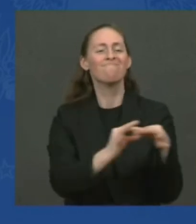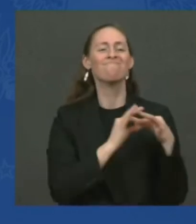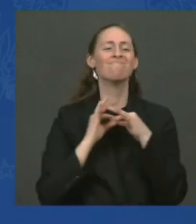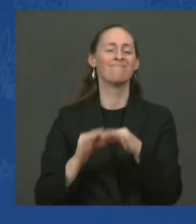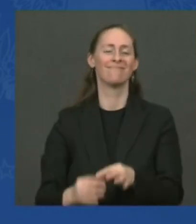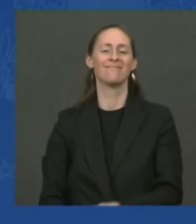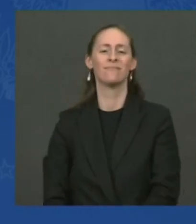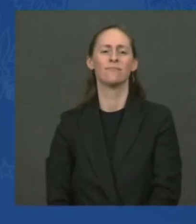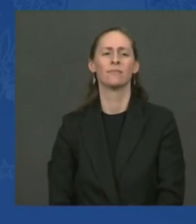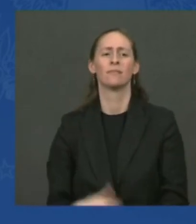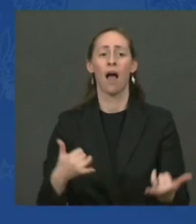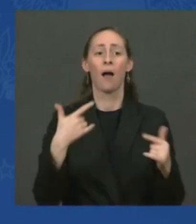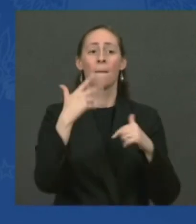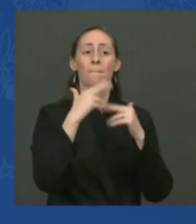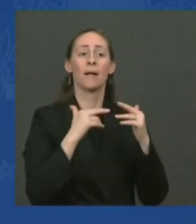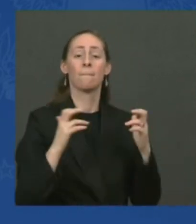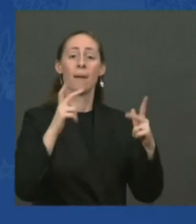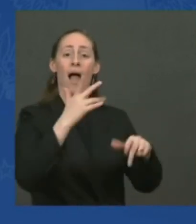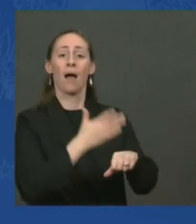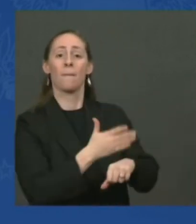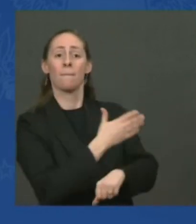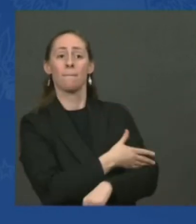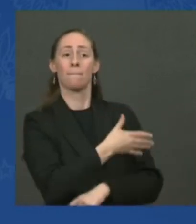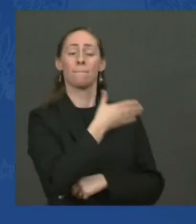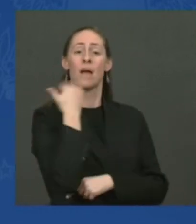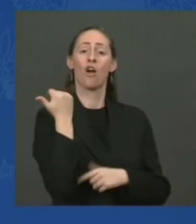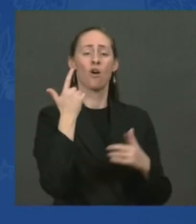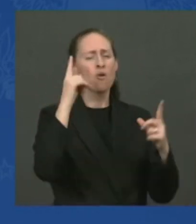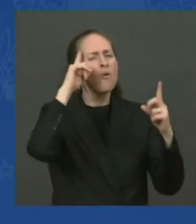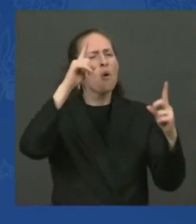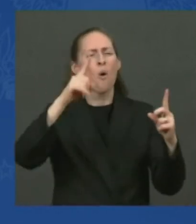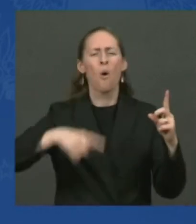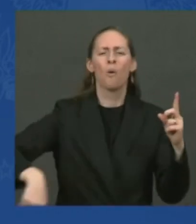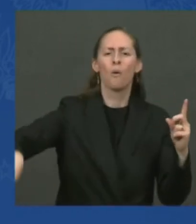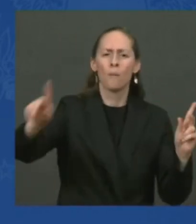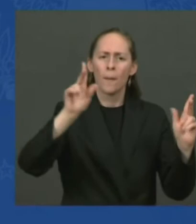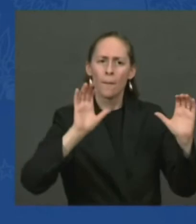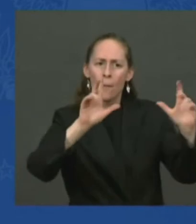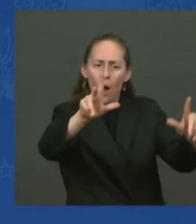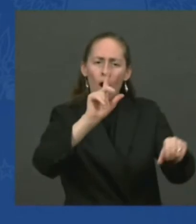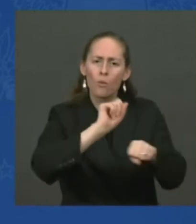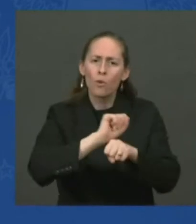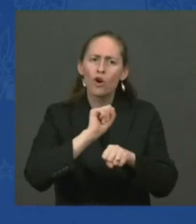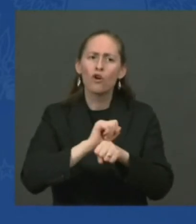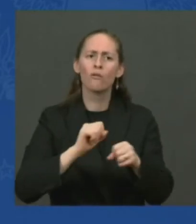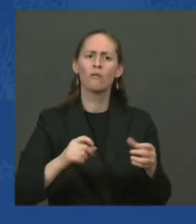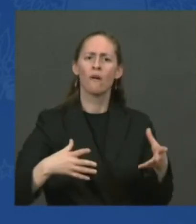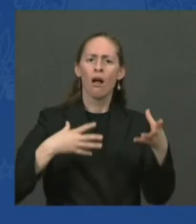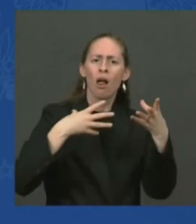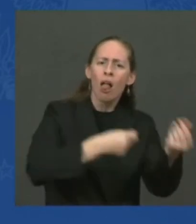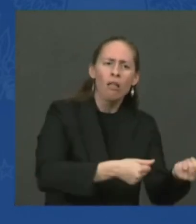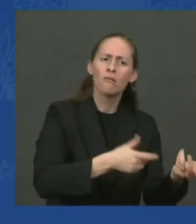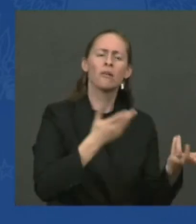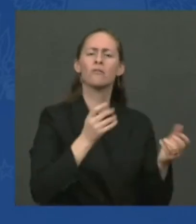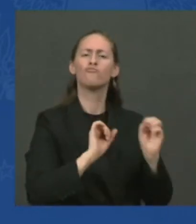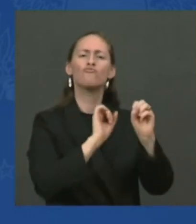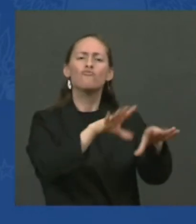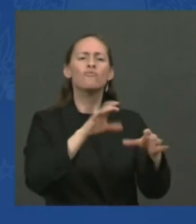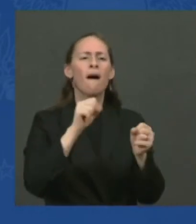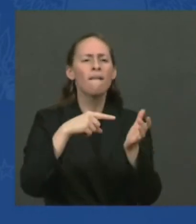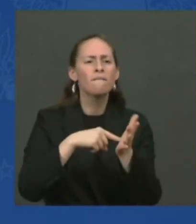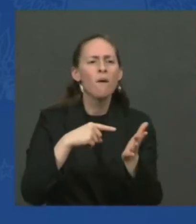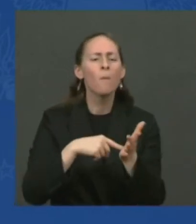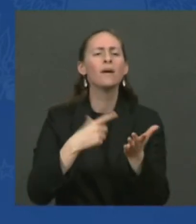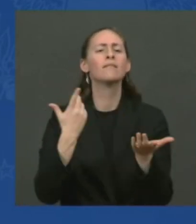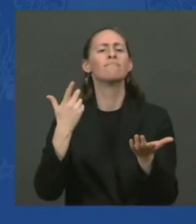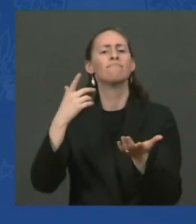people, getting folks back to work and reducing costs of things like child care, elder care, housing, health care, prescription drugs, and